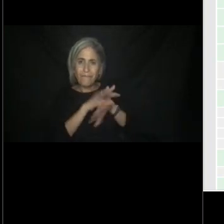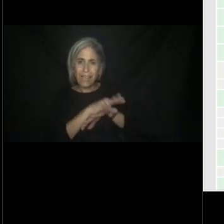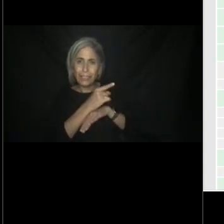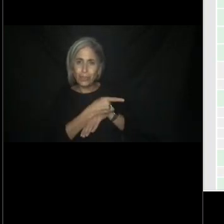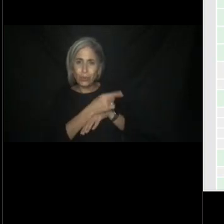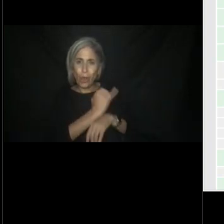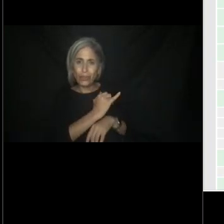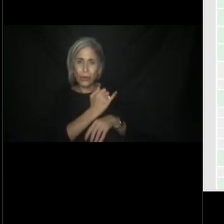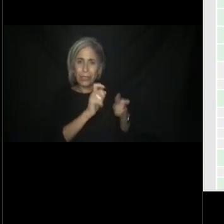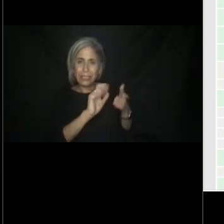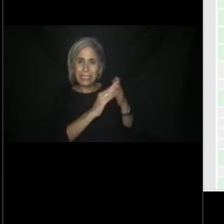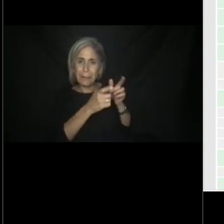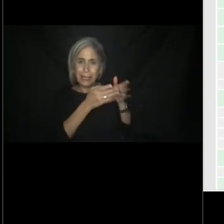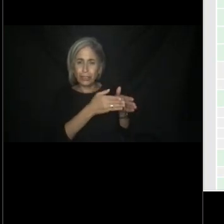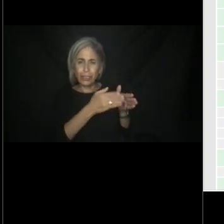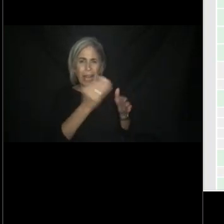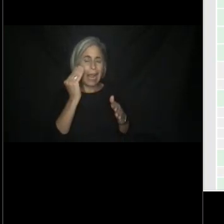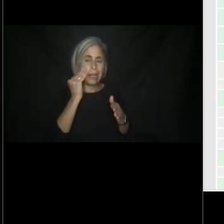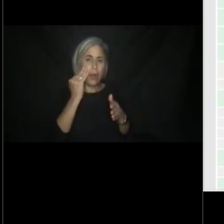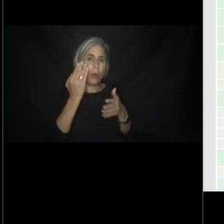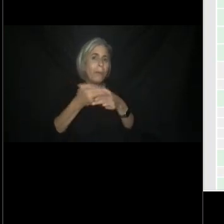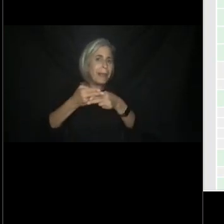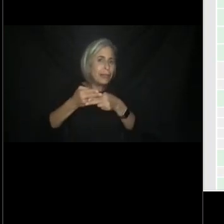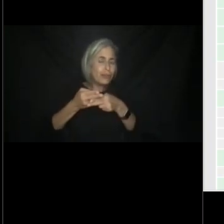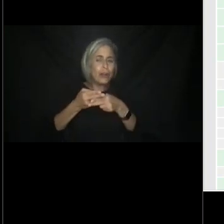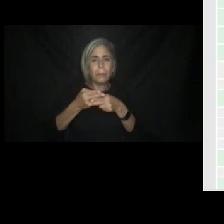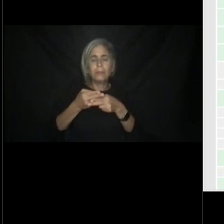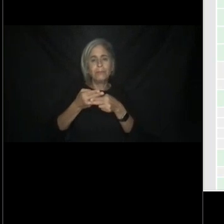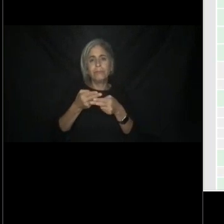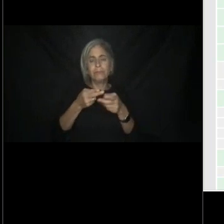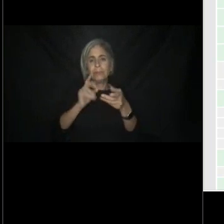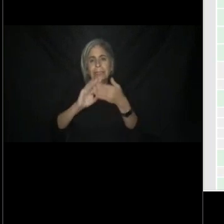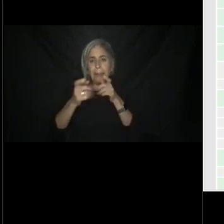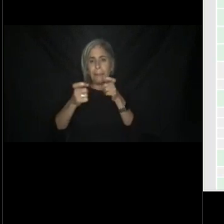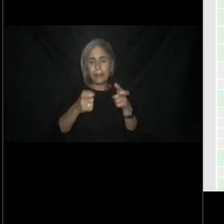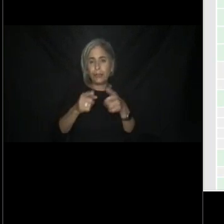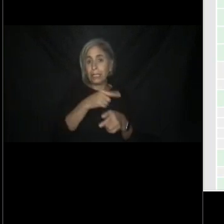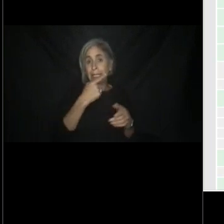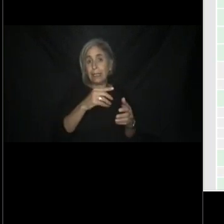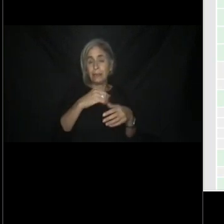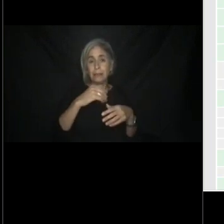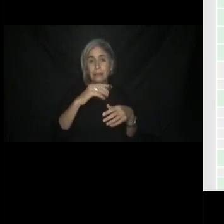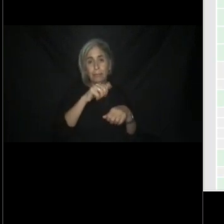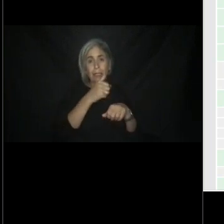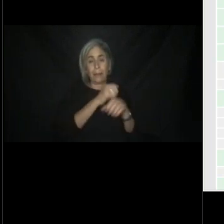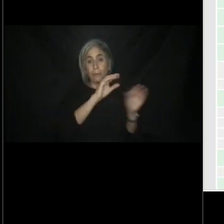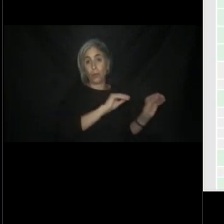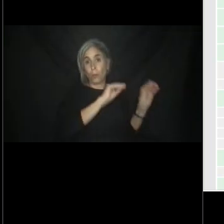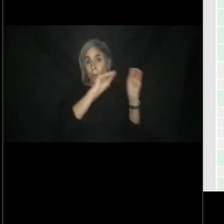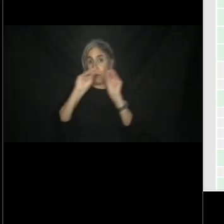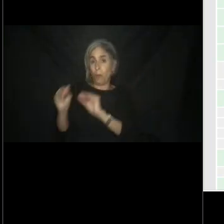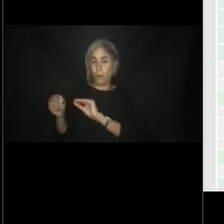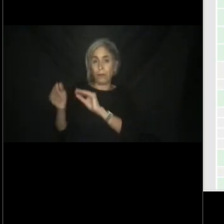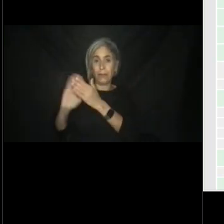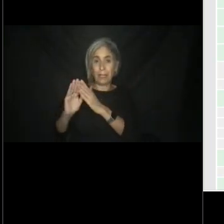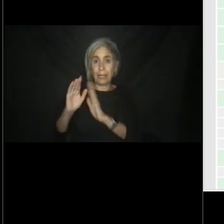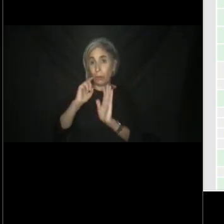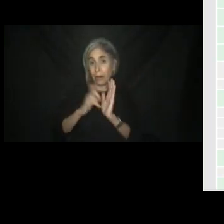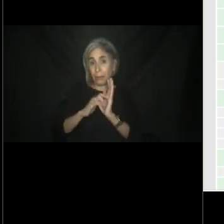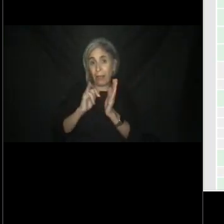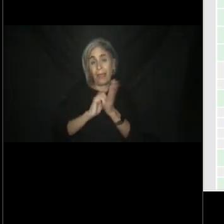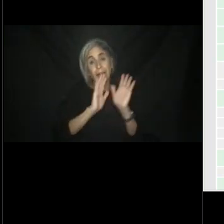And I know, our interim mentioned at the previous special commission meeting that he is making arrangements to move into the city, and I commend you for that. I think that's